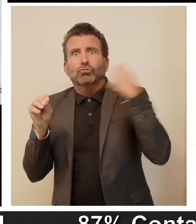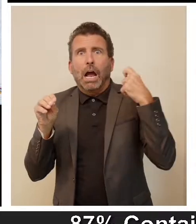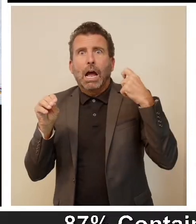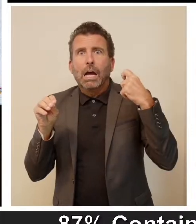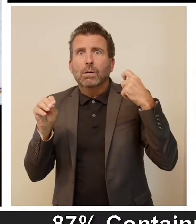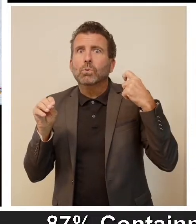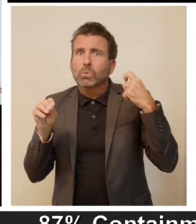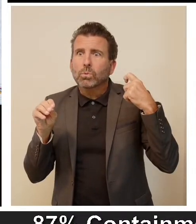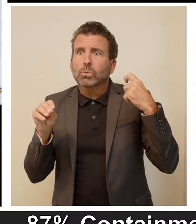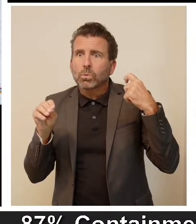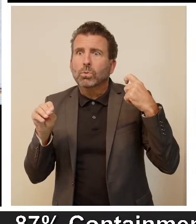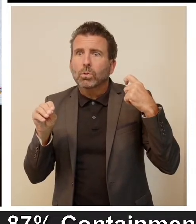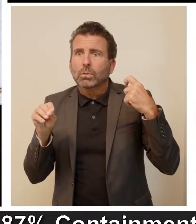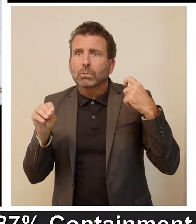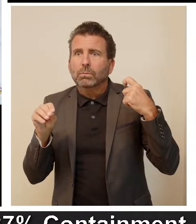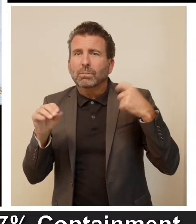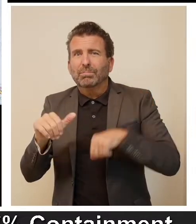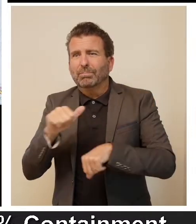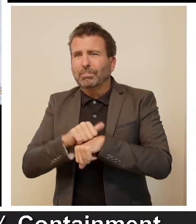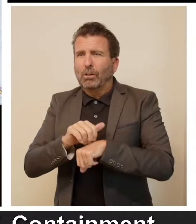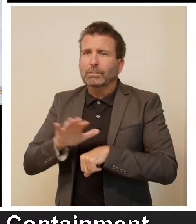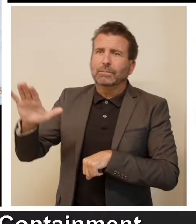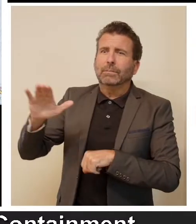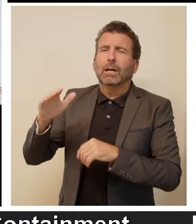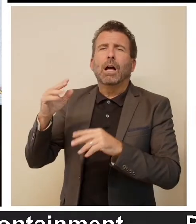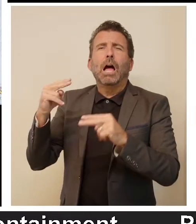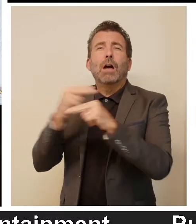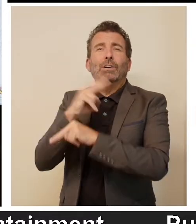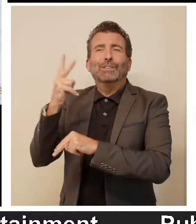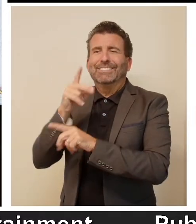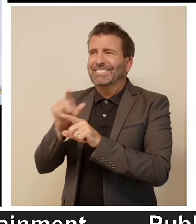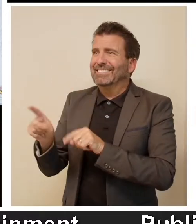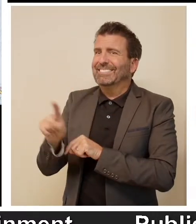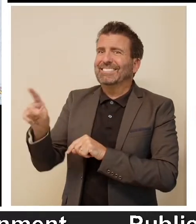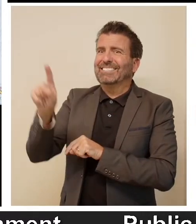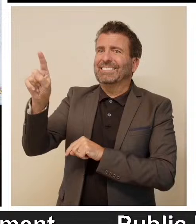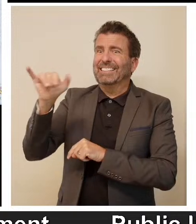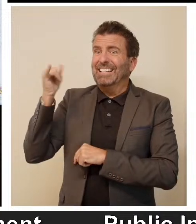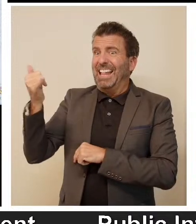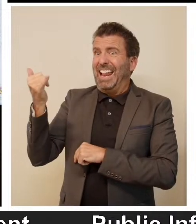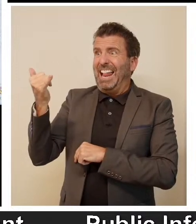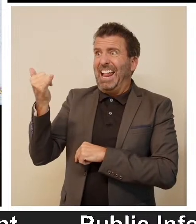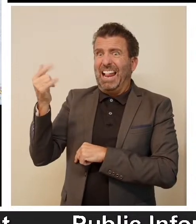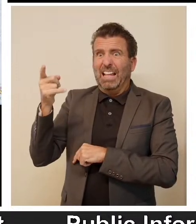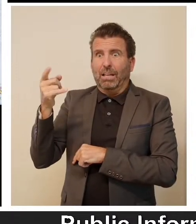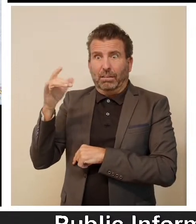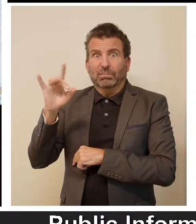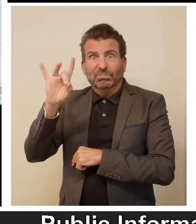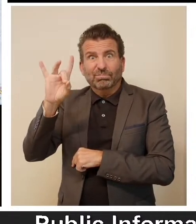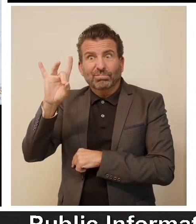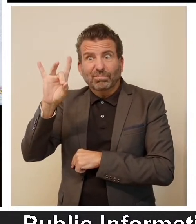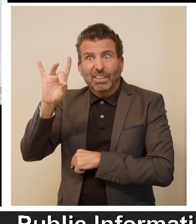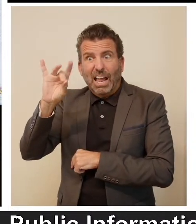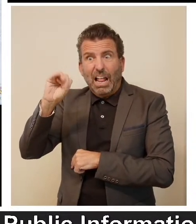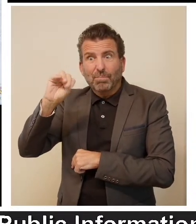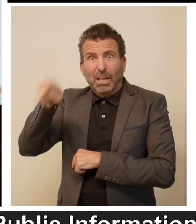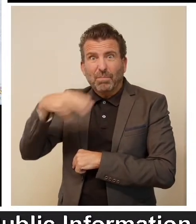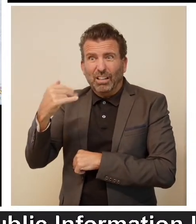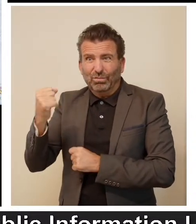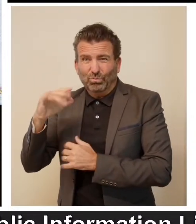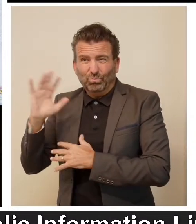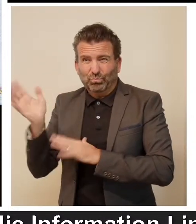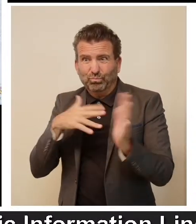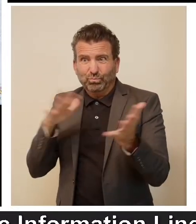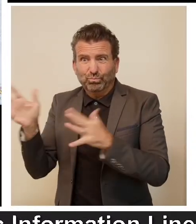get here around Highway 2, there's been some wind gusts recorded around 80 miles an hour, so that's very strong. Around the